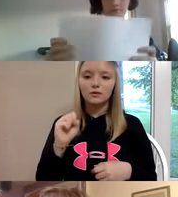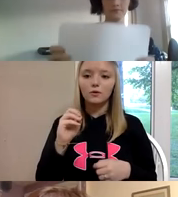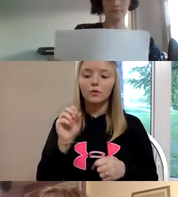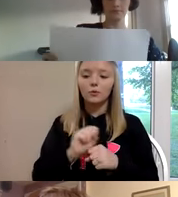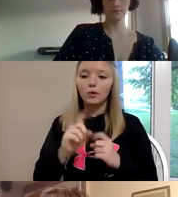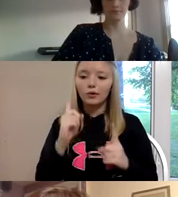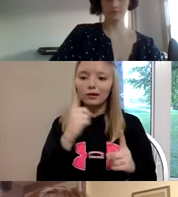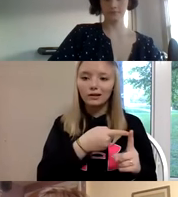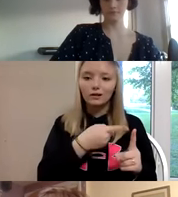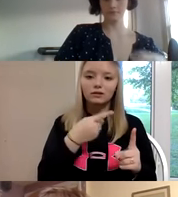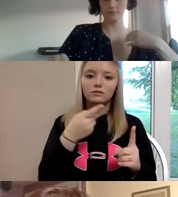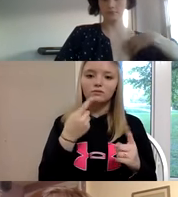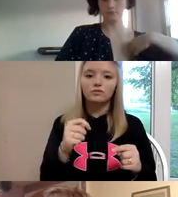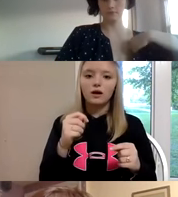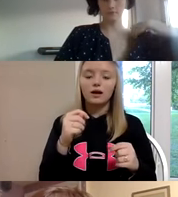to